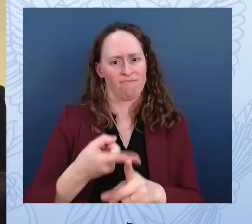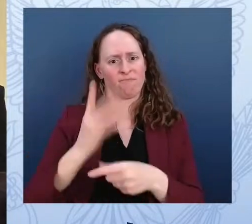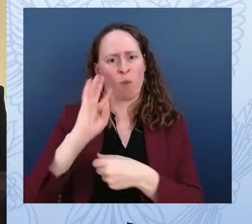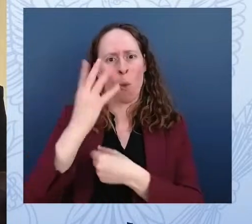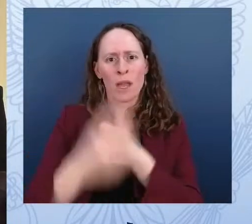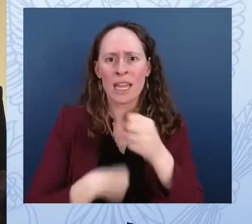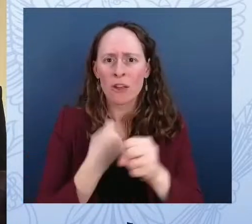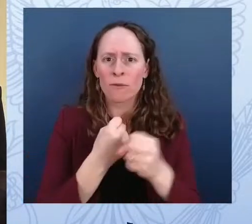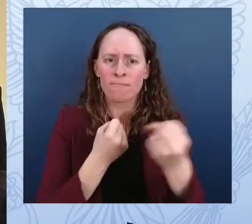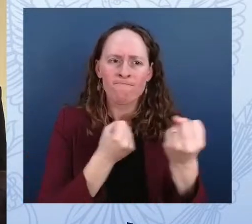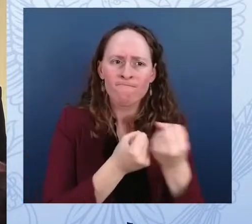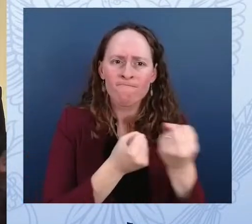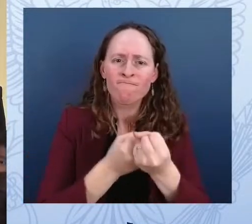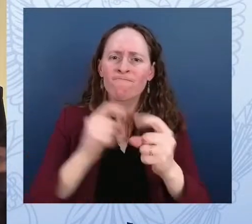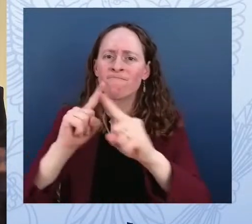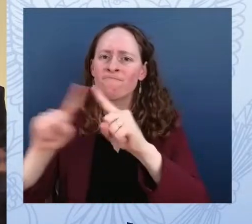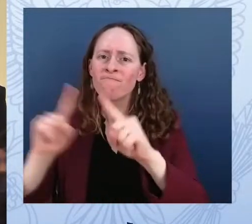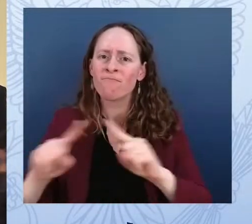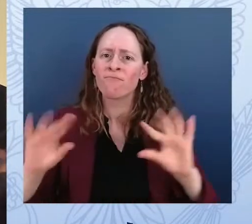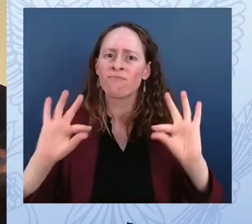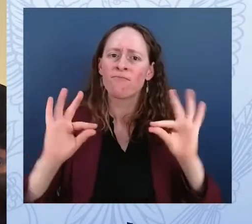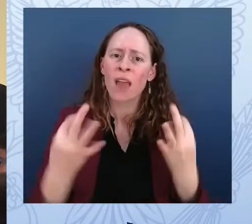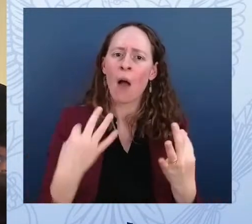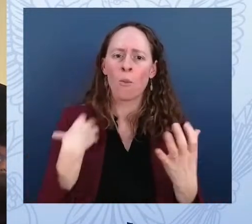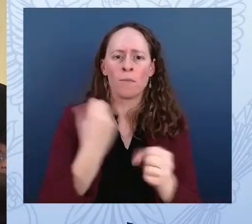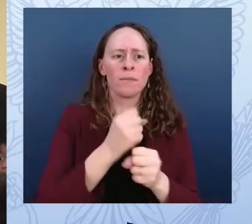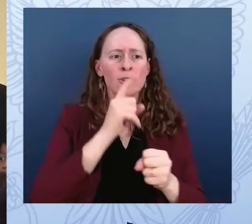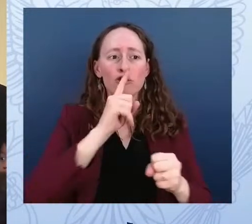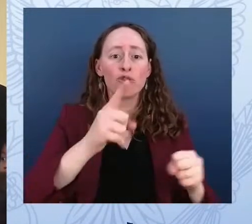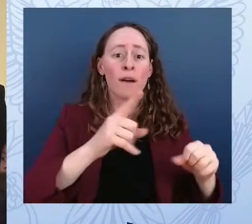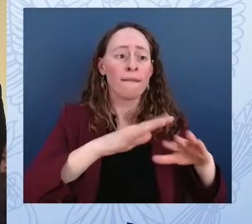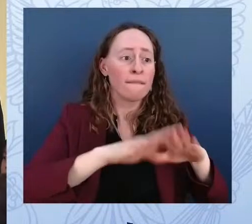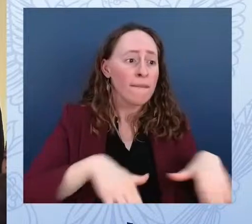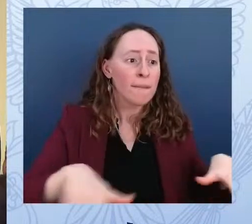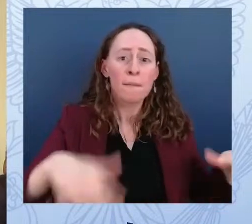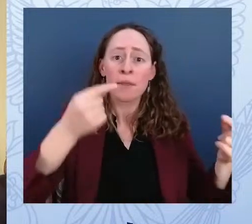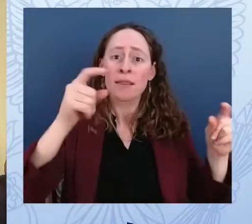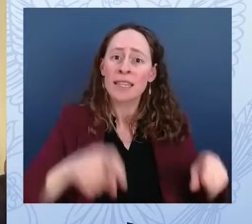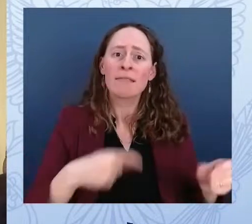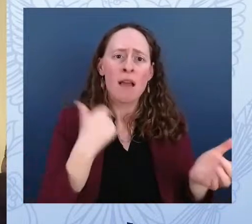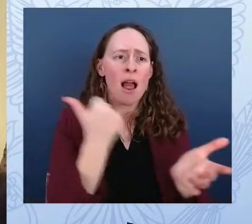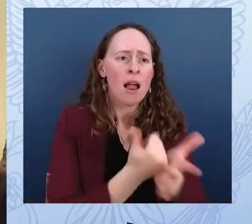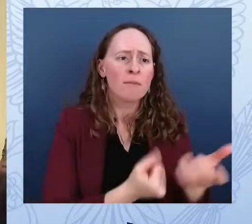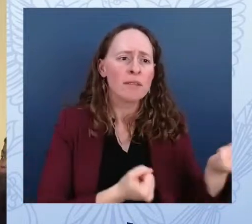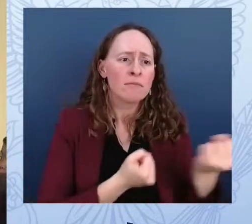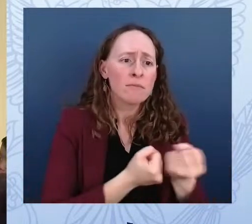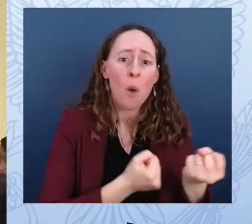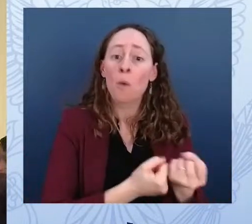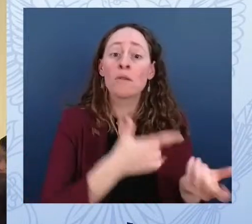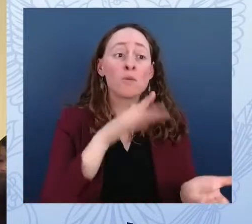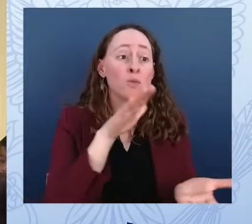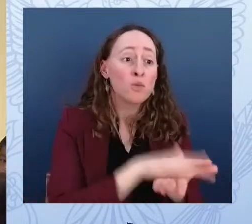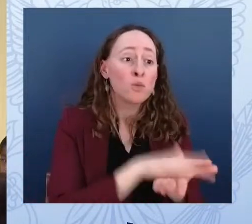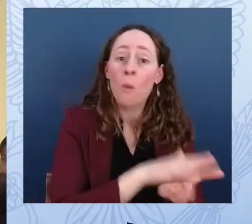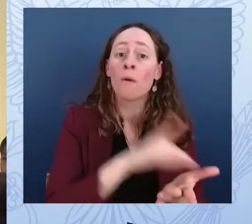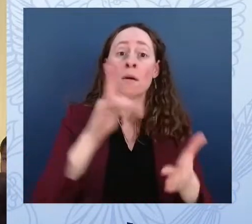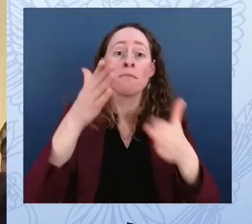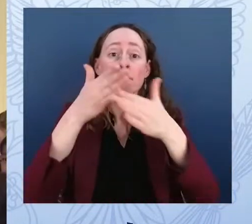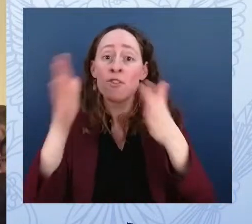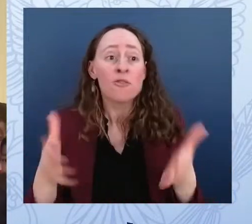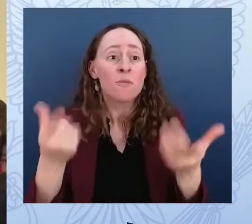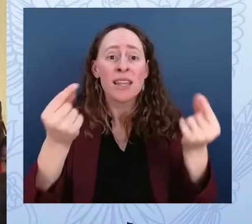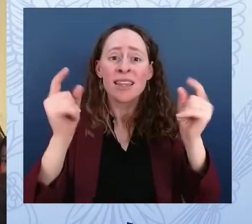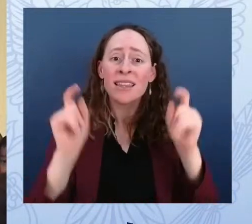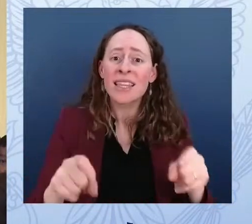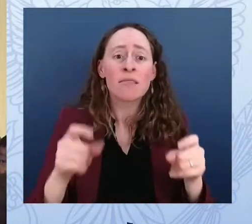Guard kids have the support they need in schools and that spouses have the careers opportunities that they